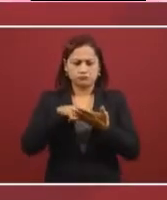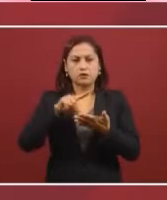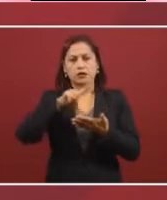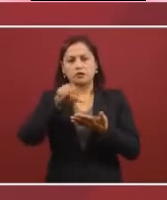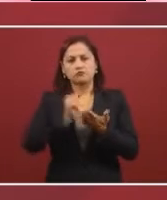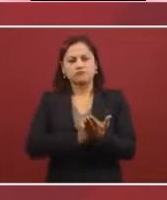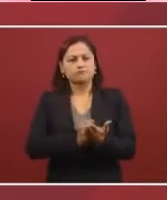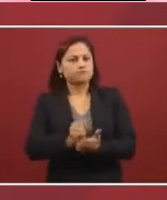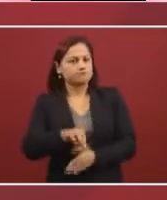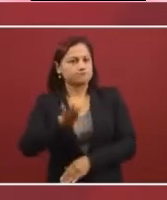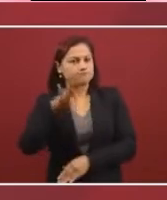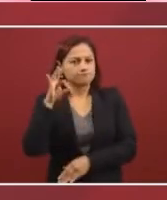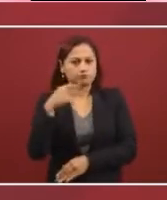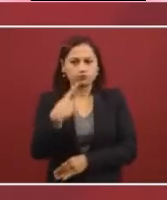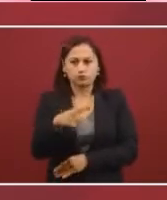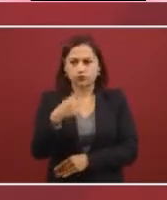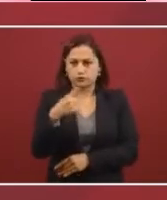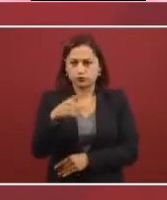However,